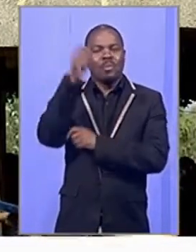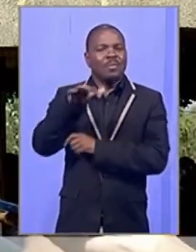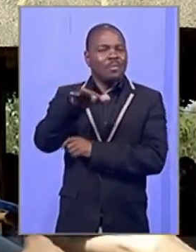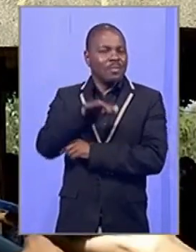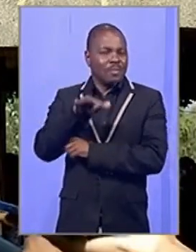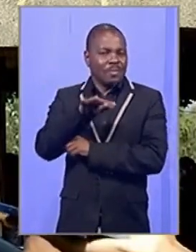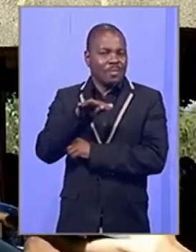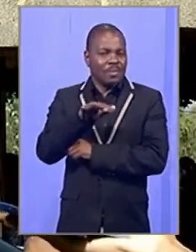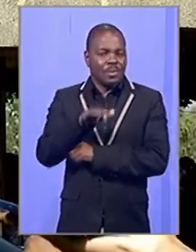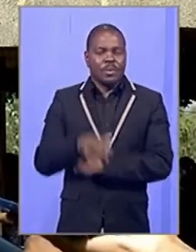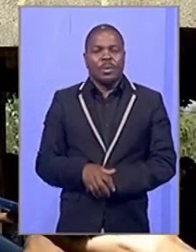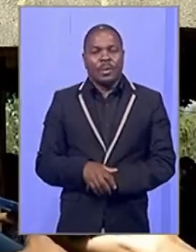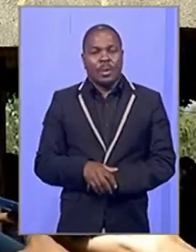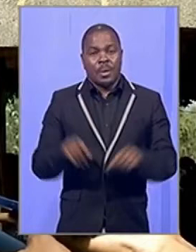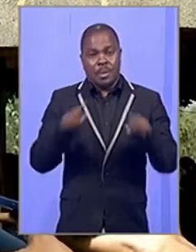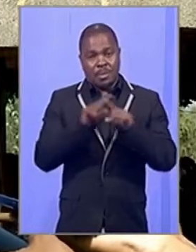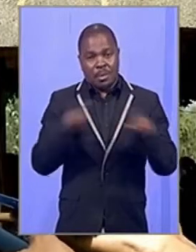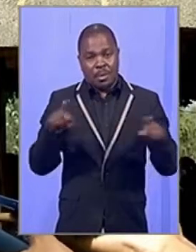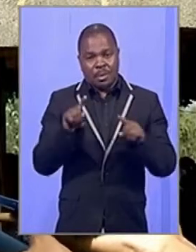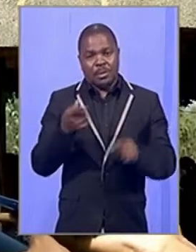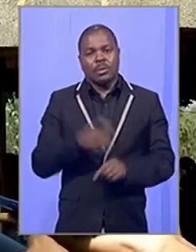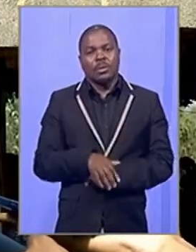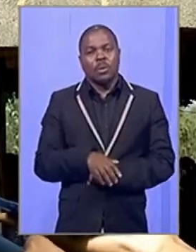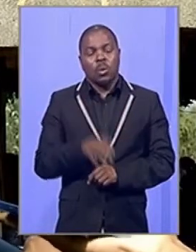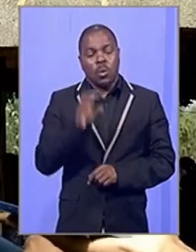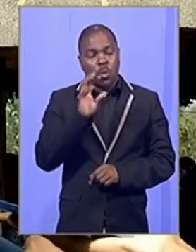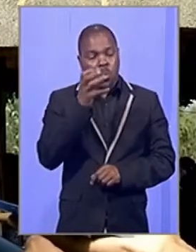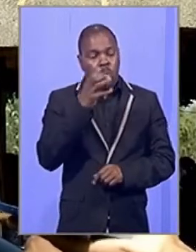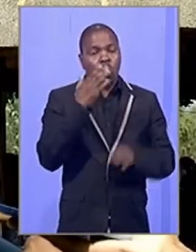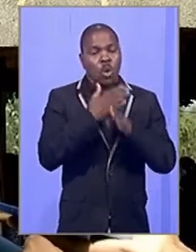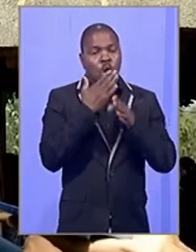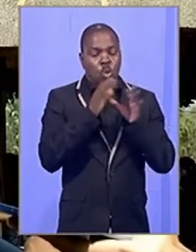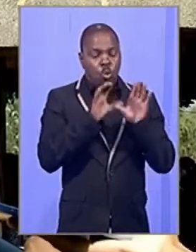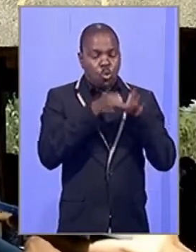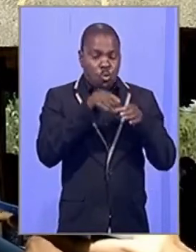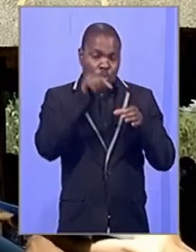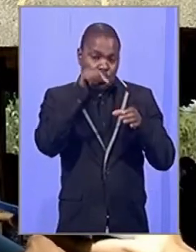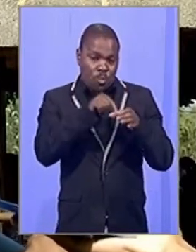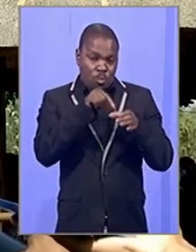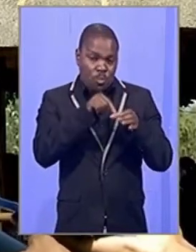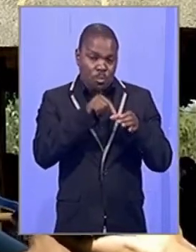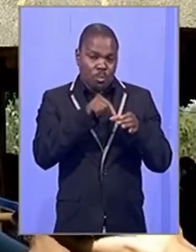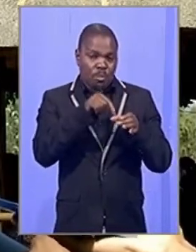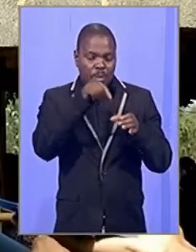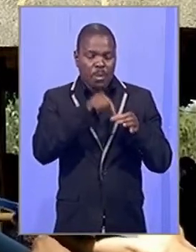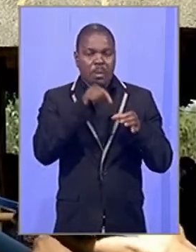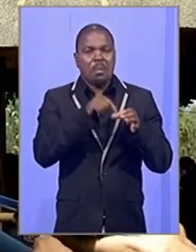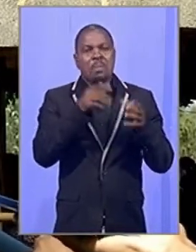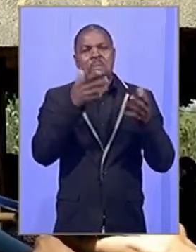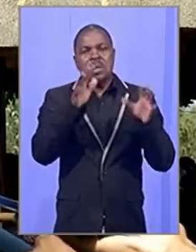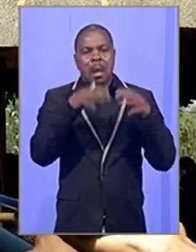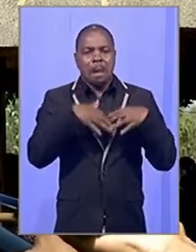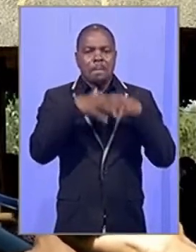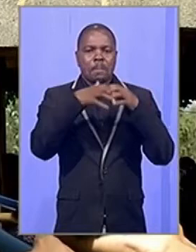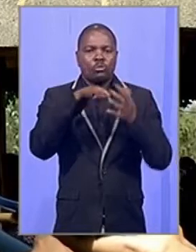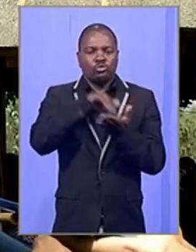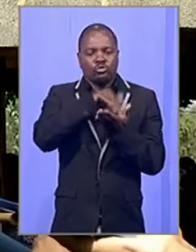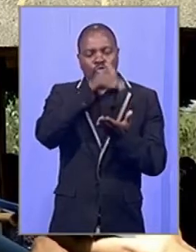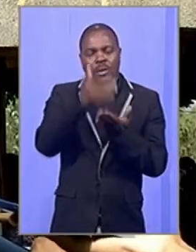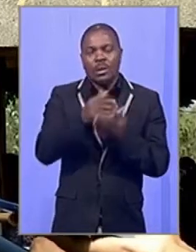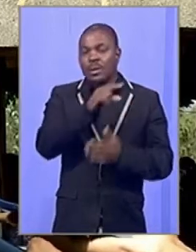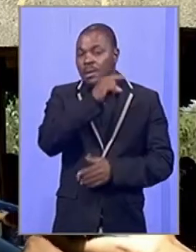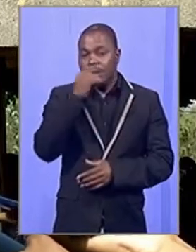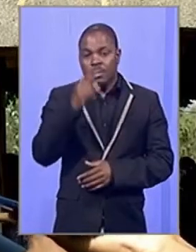but through the Gold Working Group, which eventually formulated a trust called